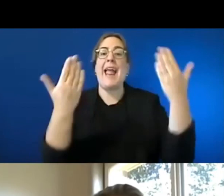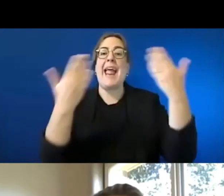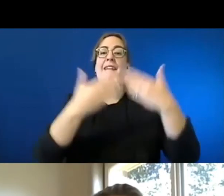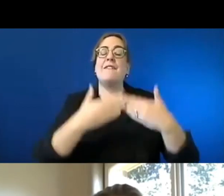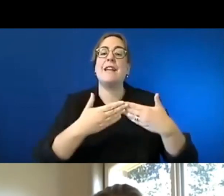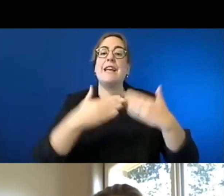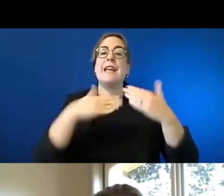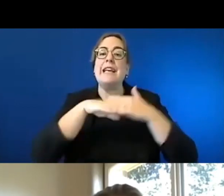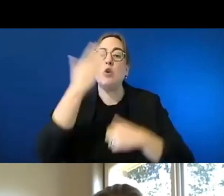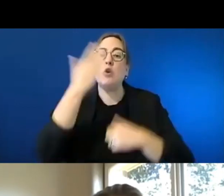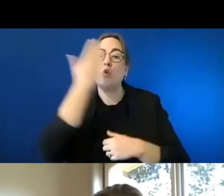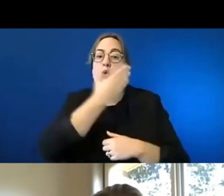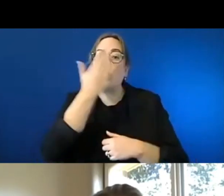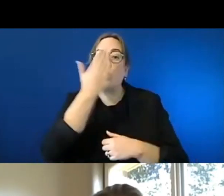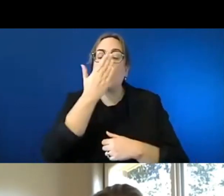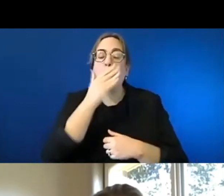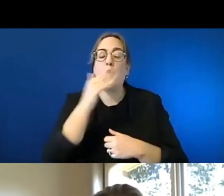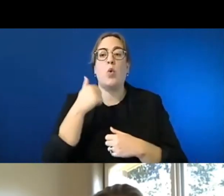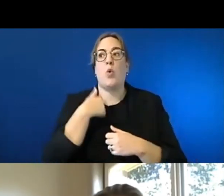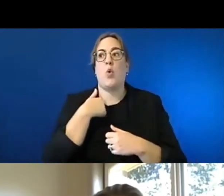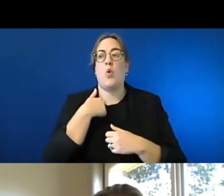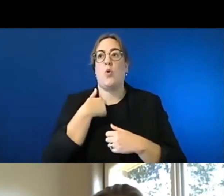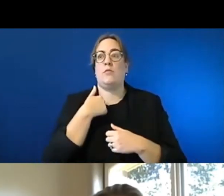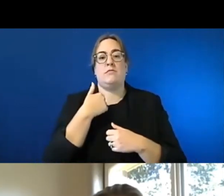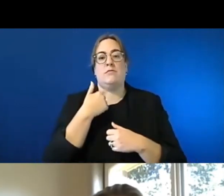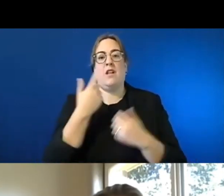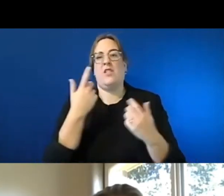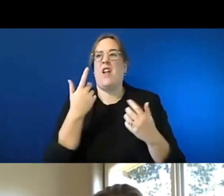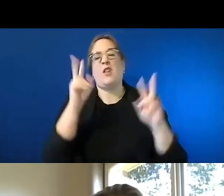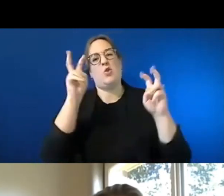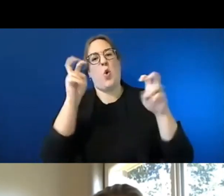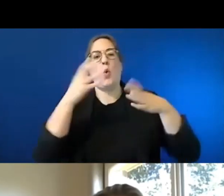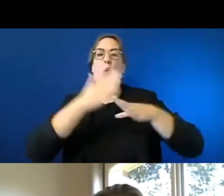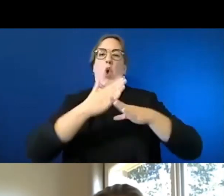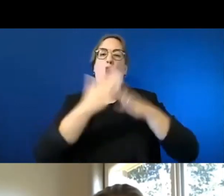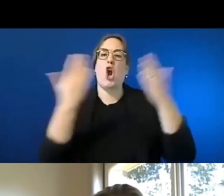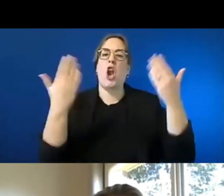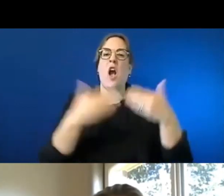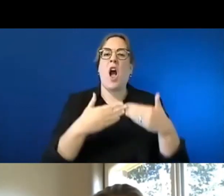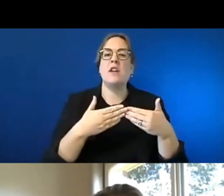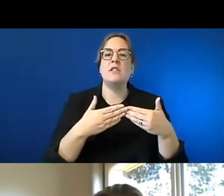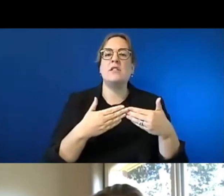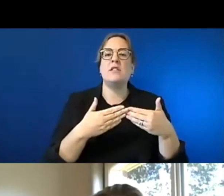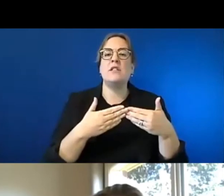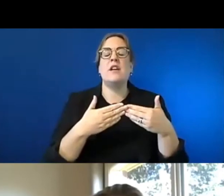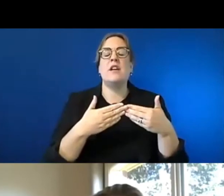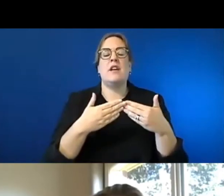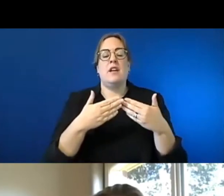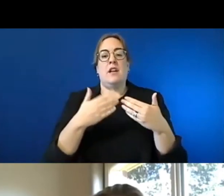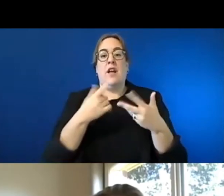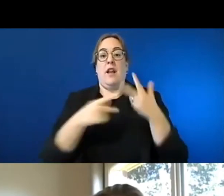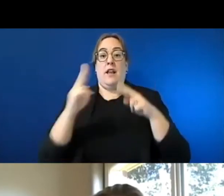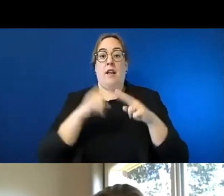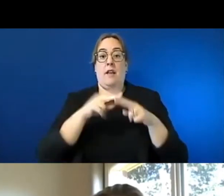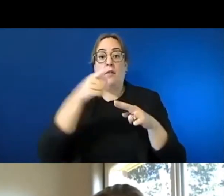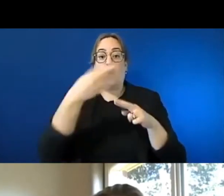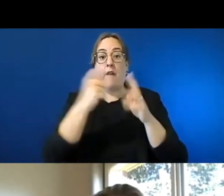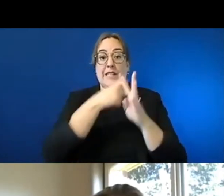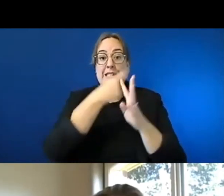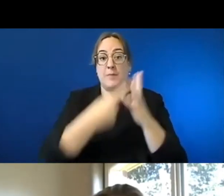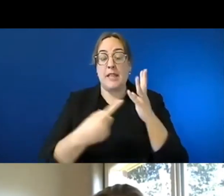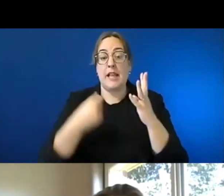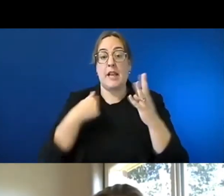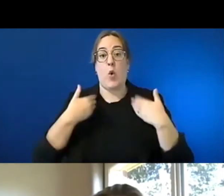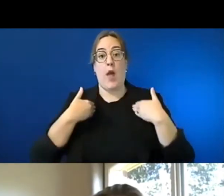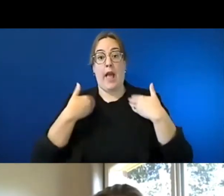career seminars they have at schools, and if anyone's got a disability or health condition, I can